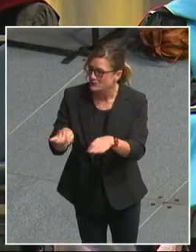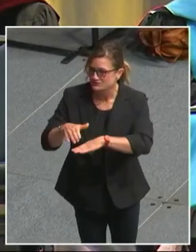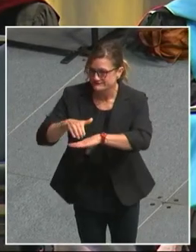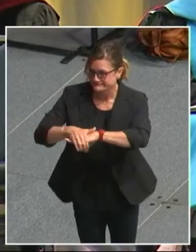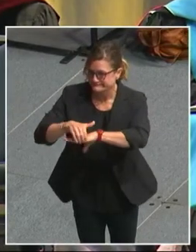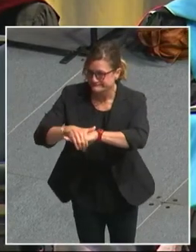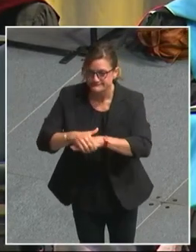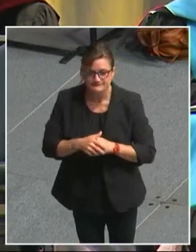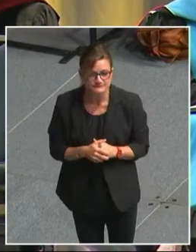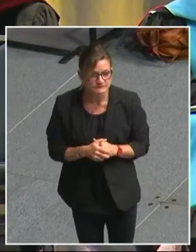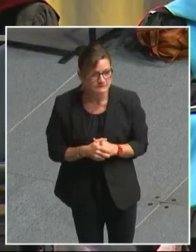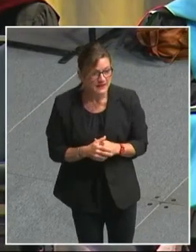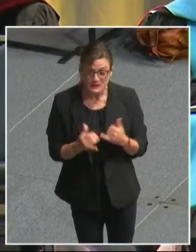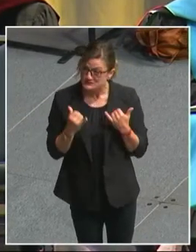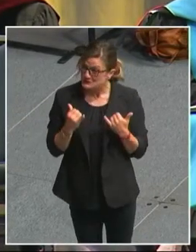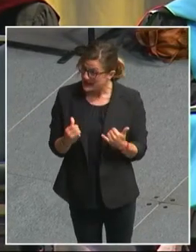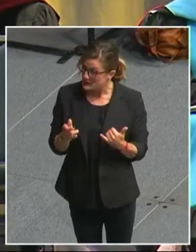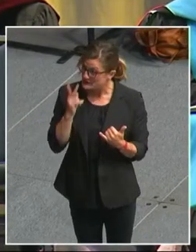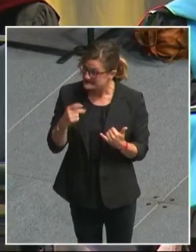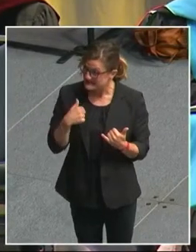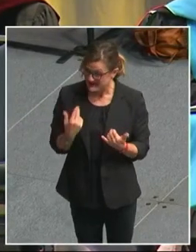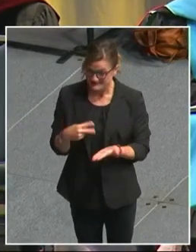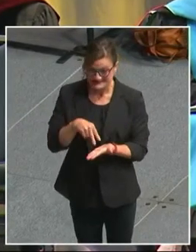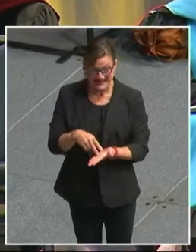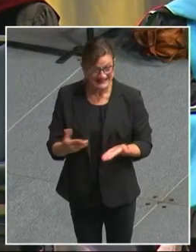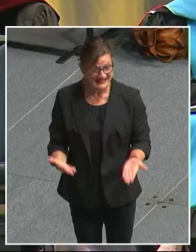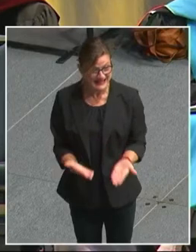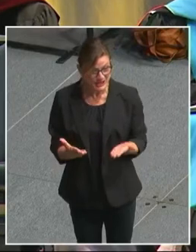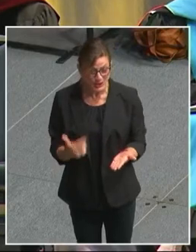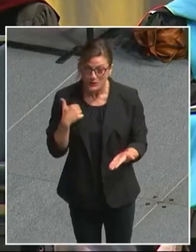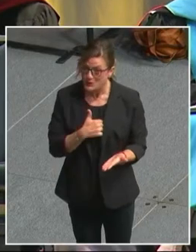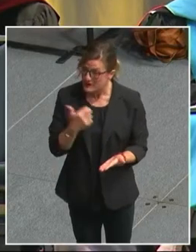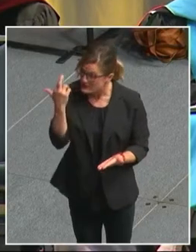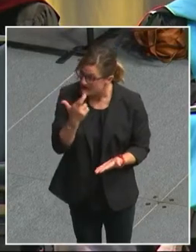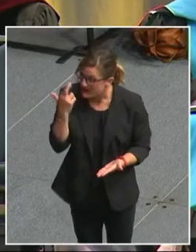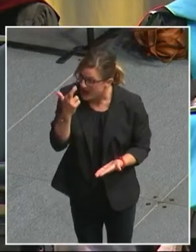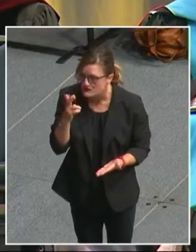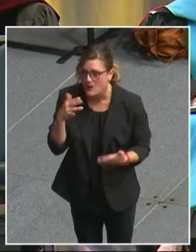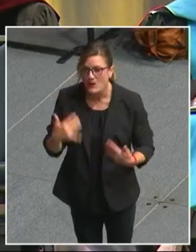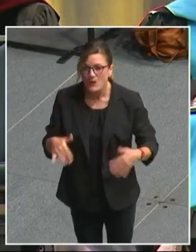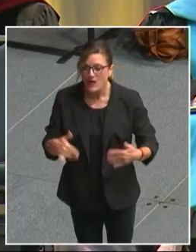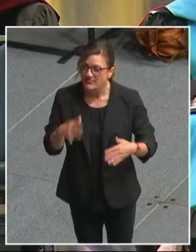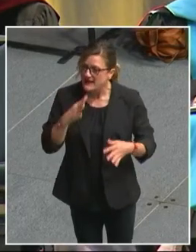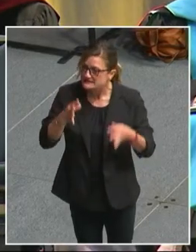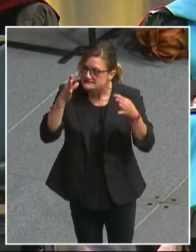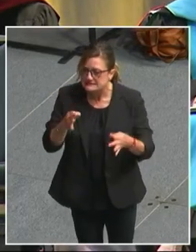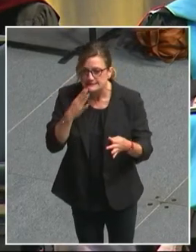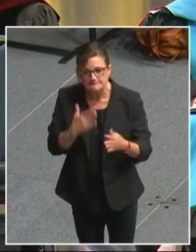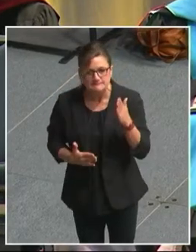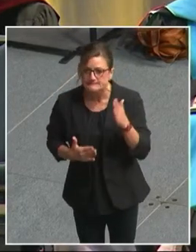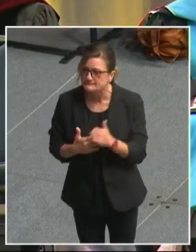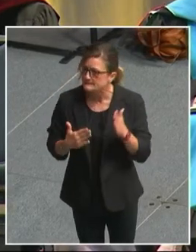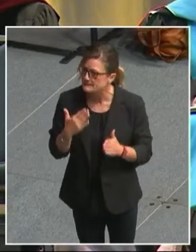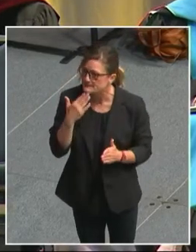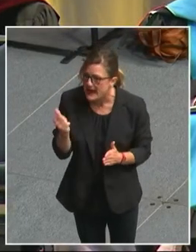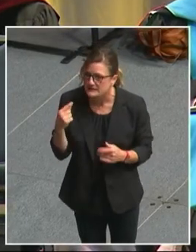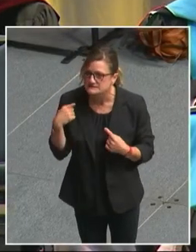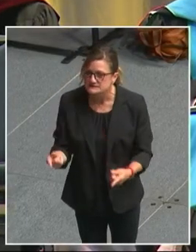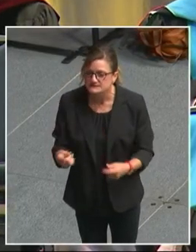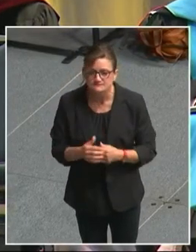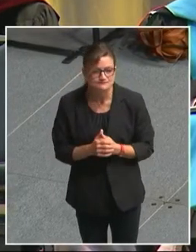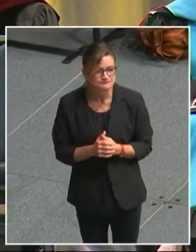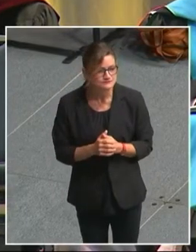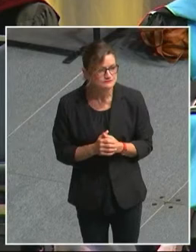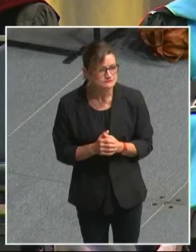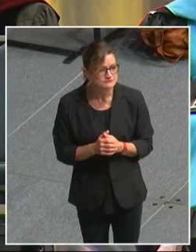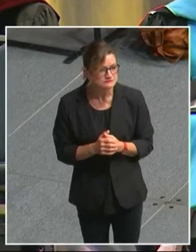Now, we see where I'm standing and we realize it was the best decision they could have ever made. If there's two